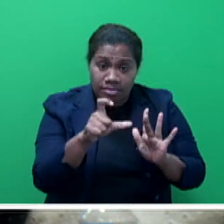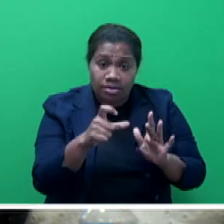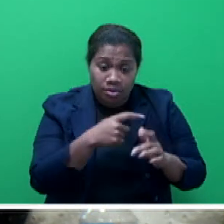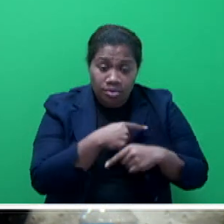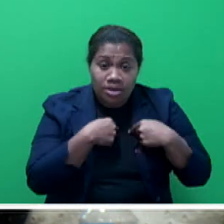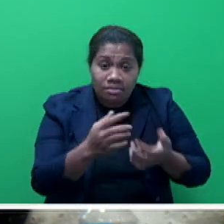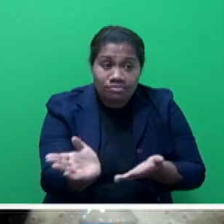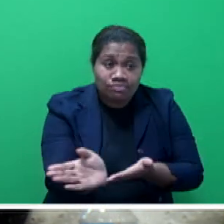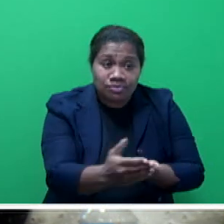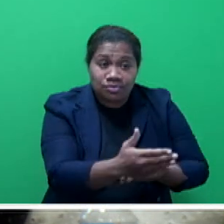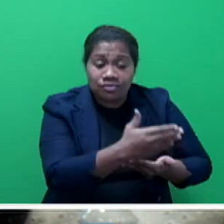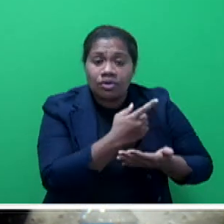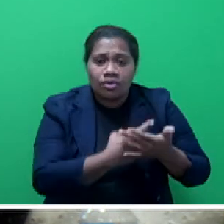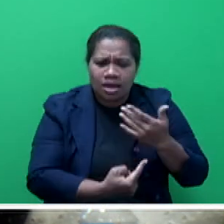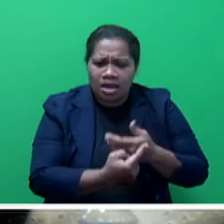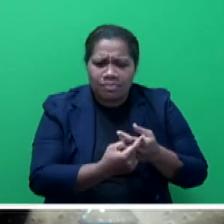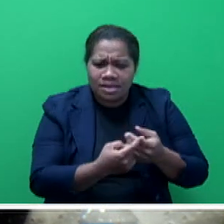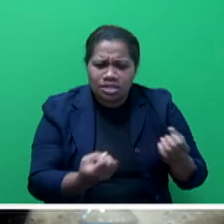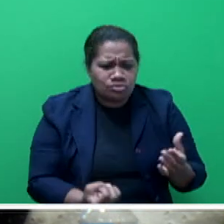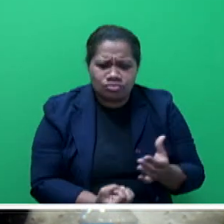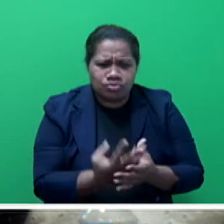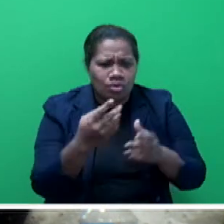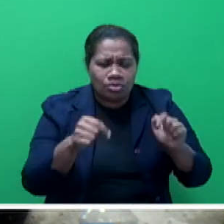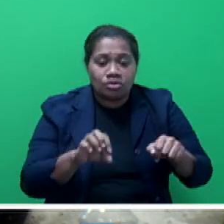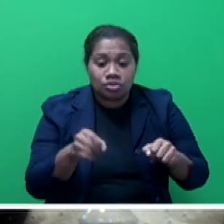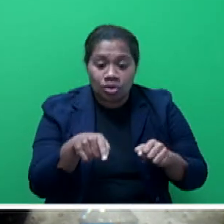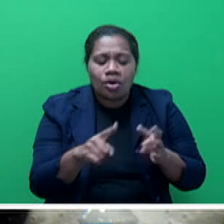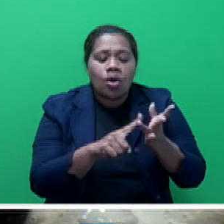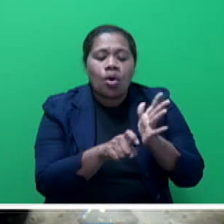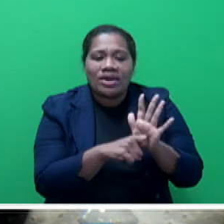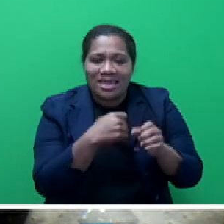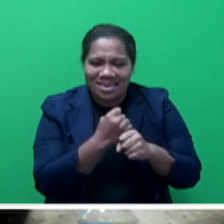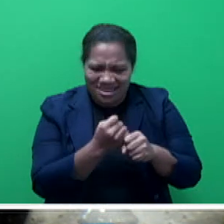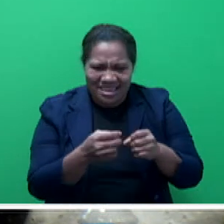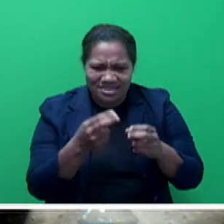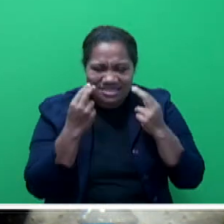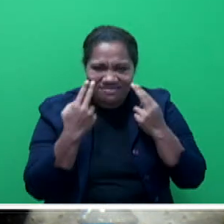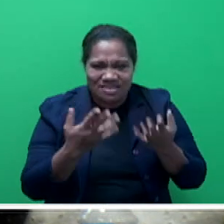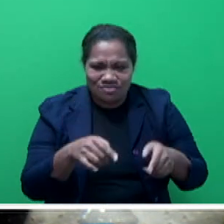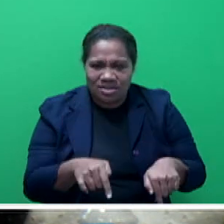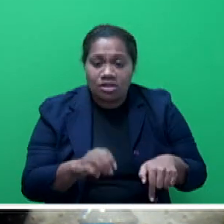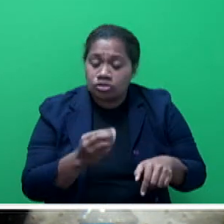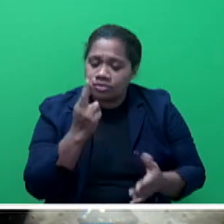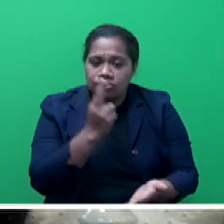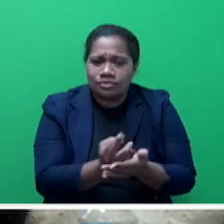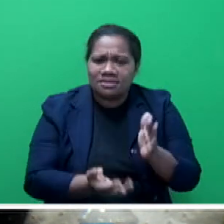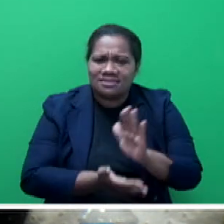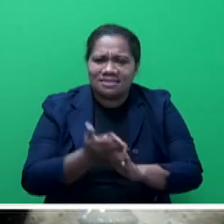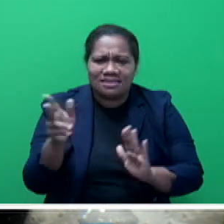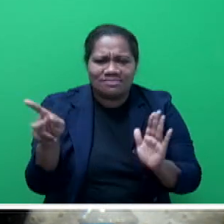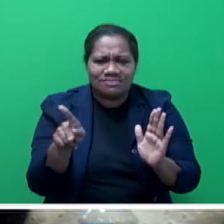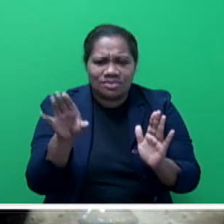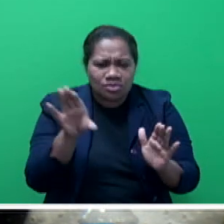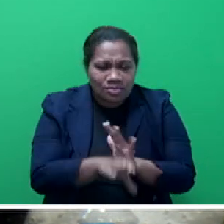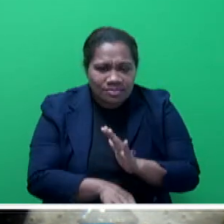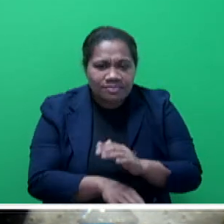is wildly grown. So it is basically organic turmeric, and it's fetching very high premium price. And Mr. Speaker,